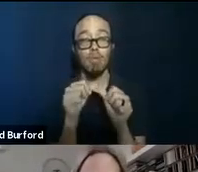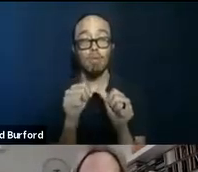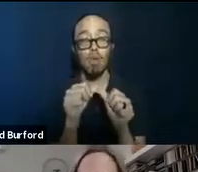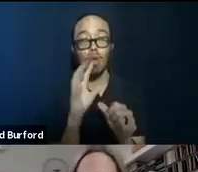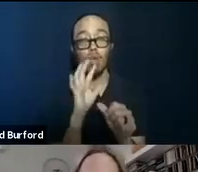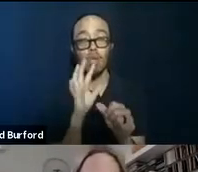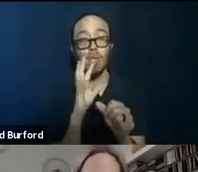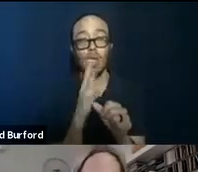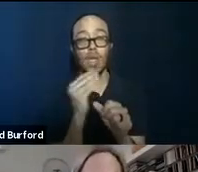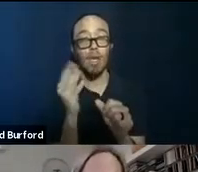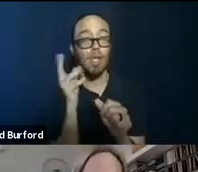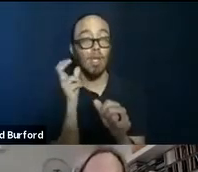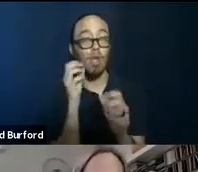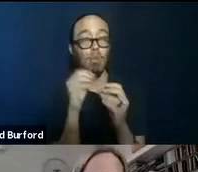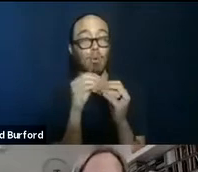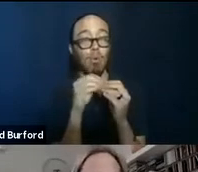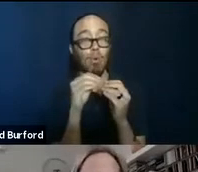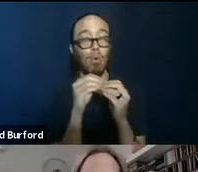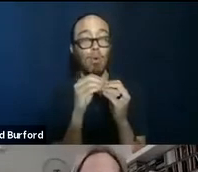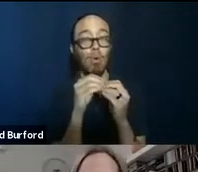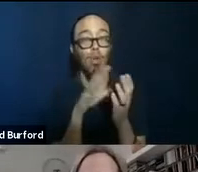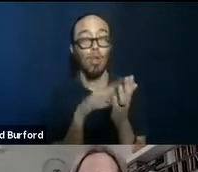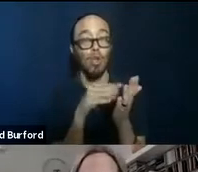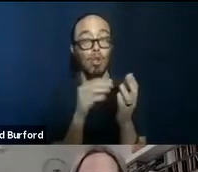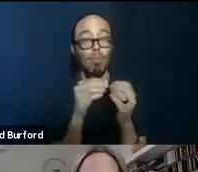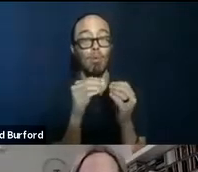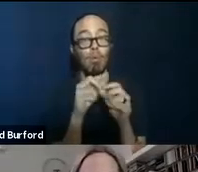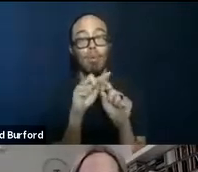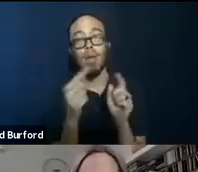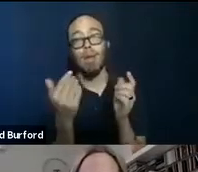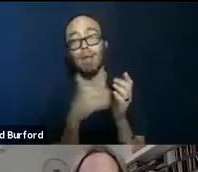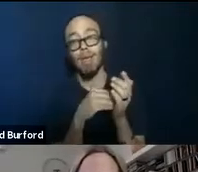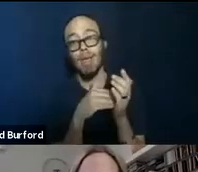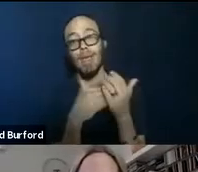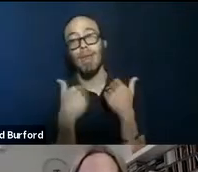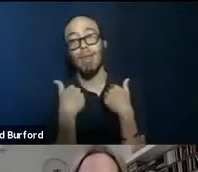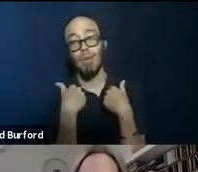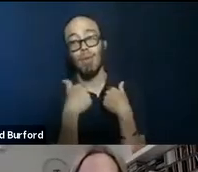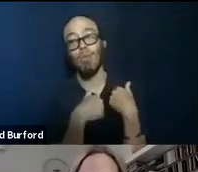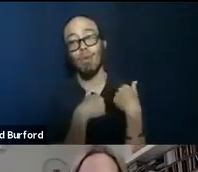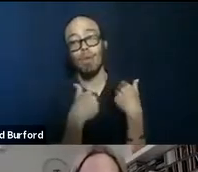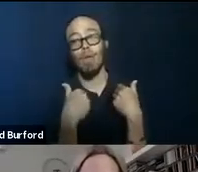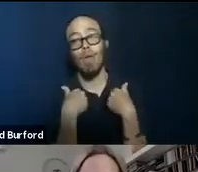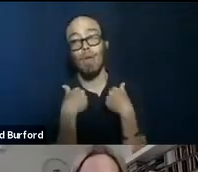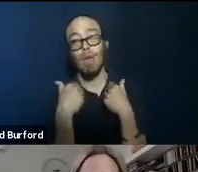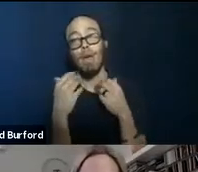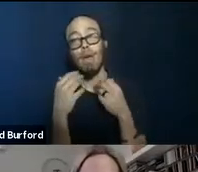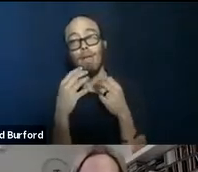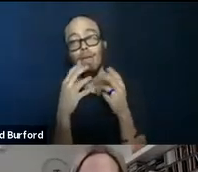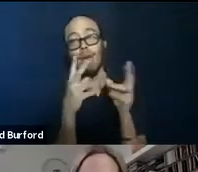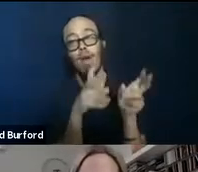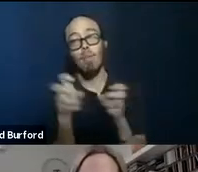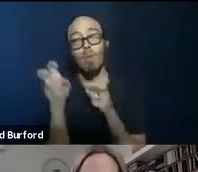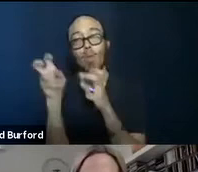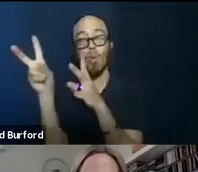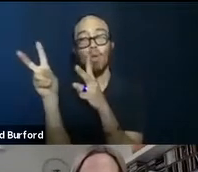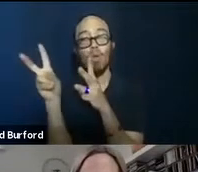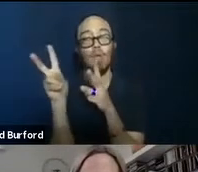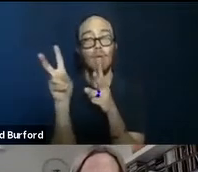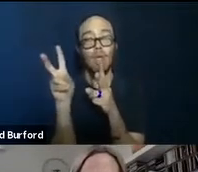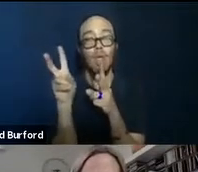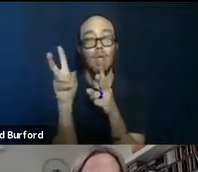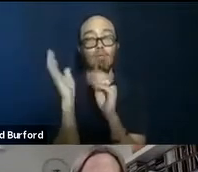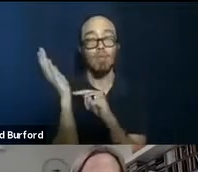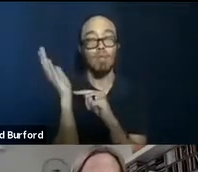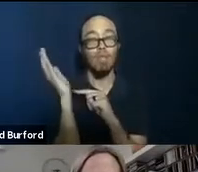and to hear and learn more. Again, the presentation will be uploaded in the link to the website